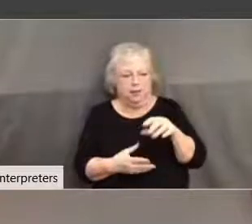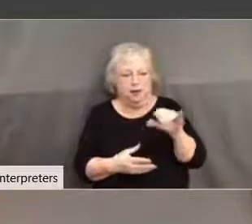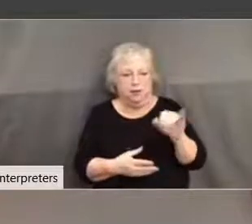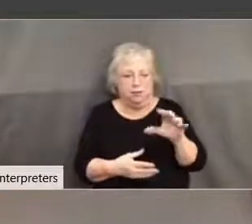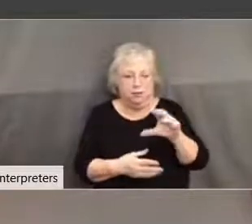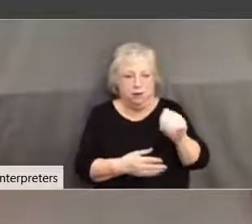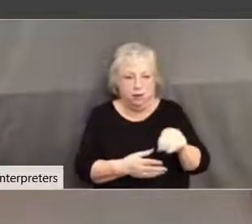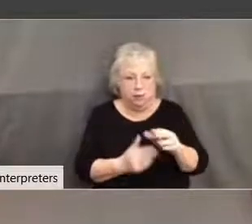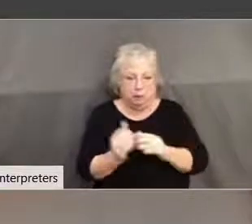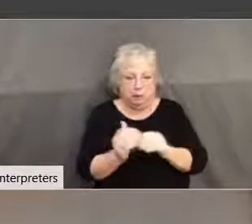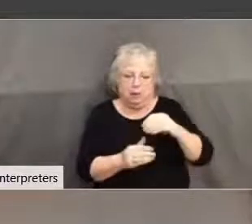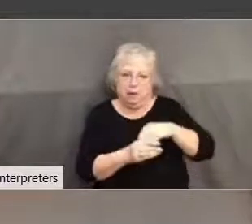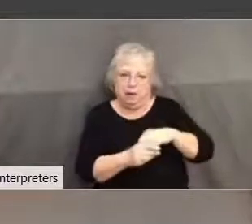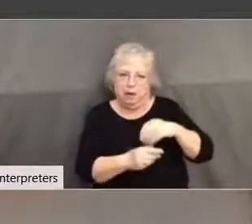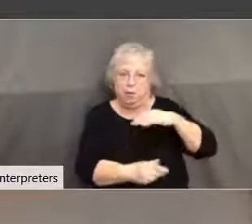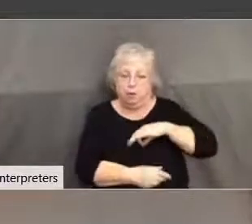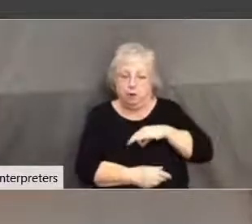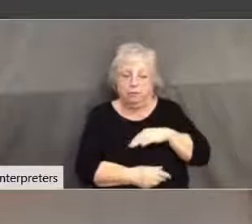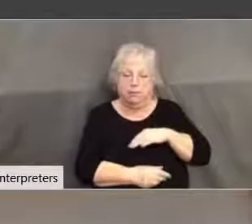profit